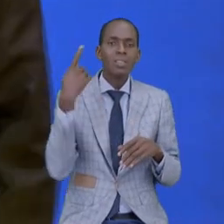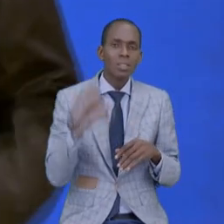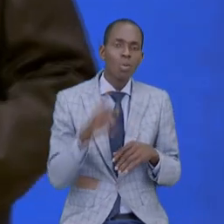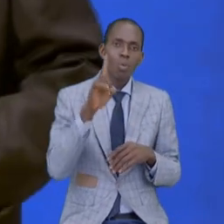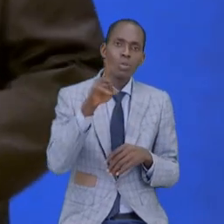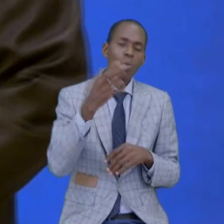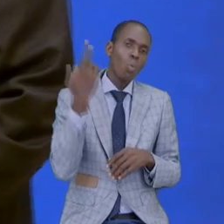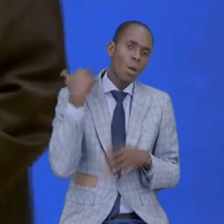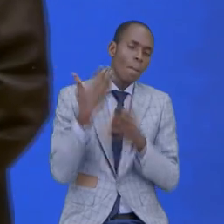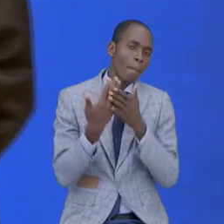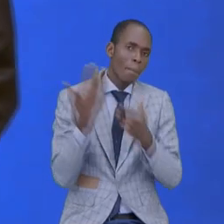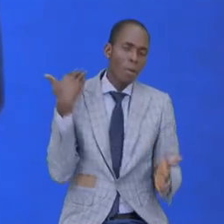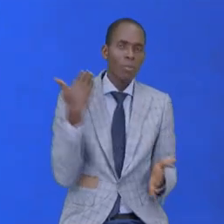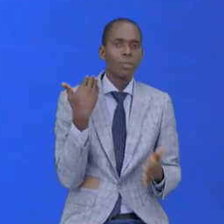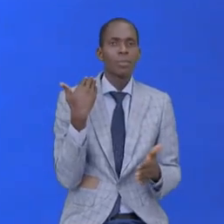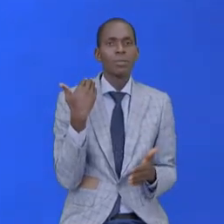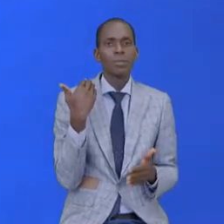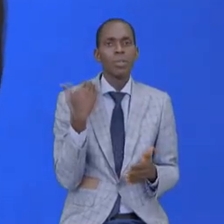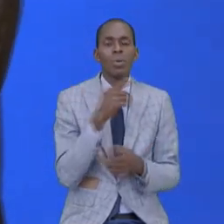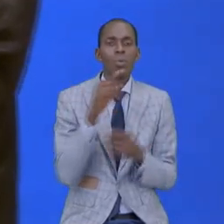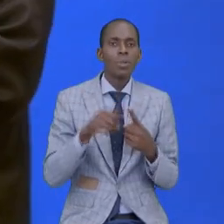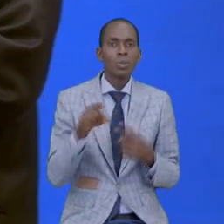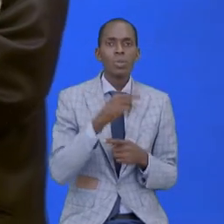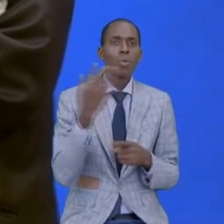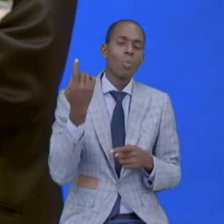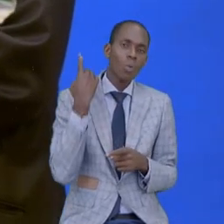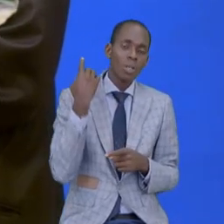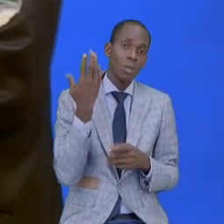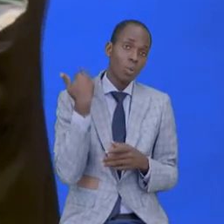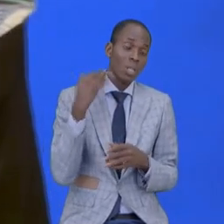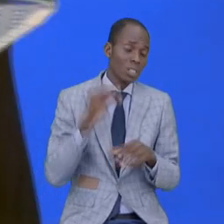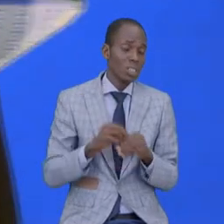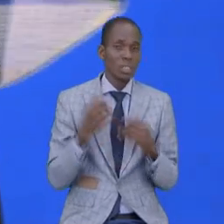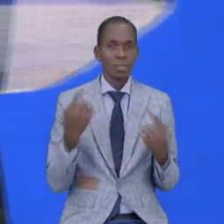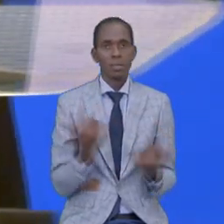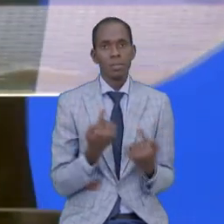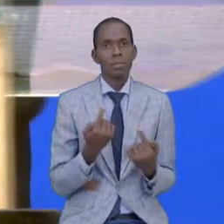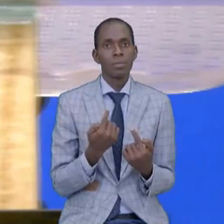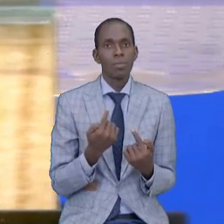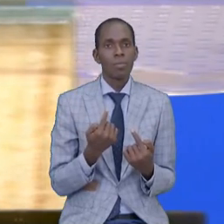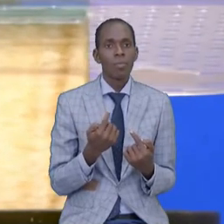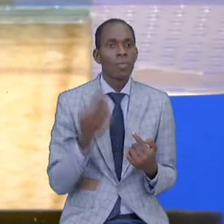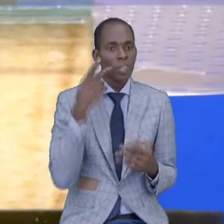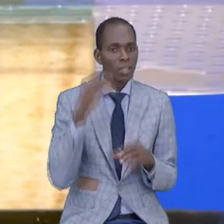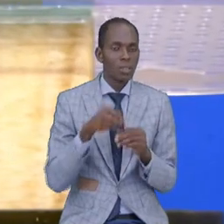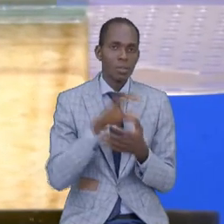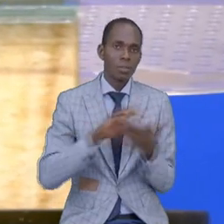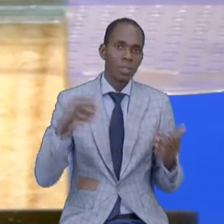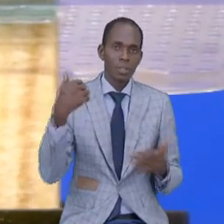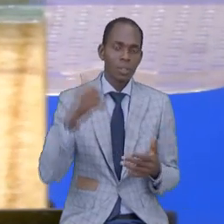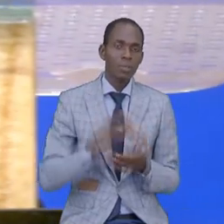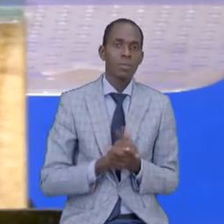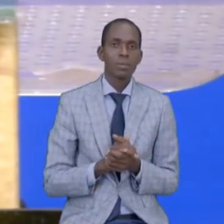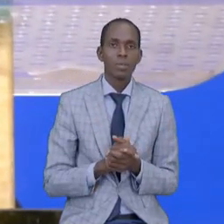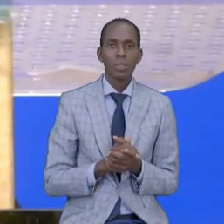were even in when you were Gentiles. Look at verse 10. In verse 10,